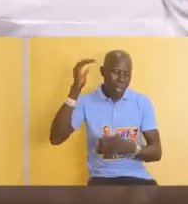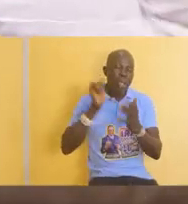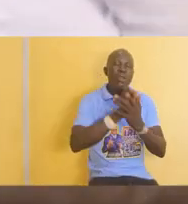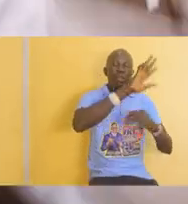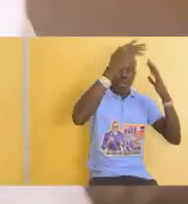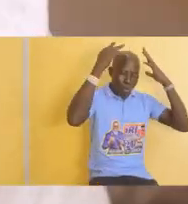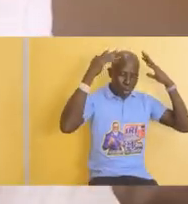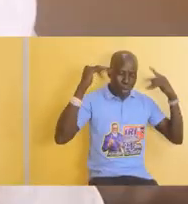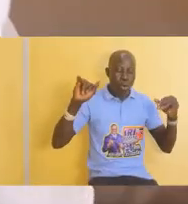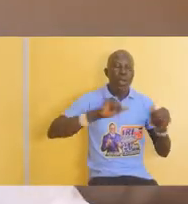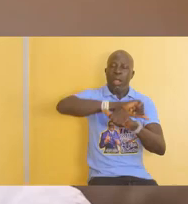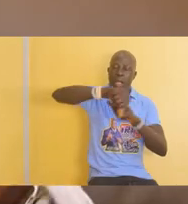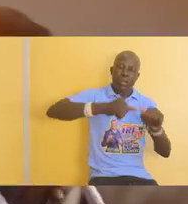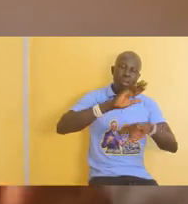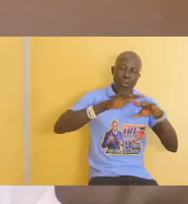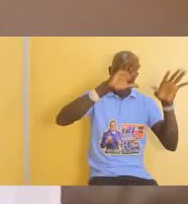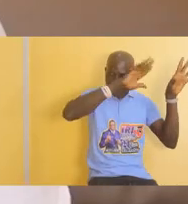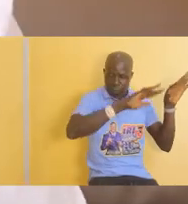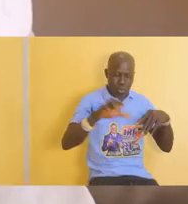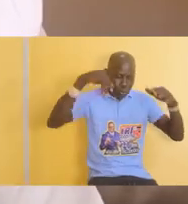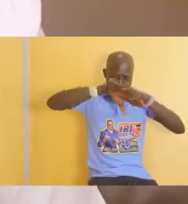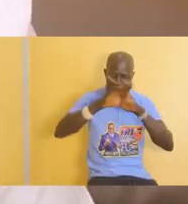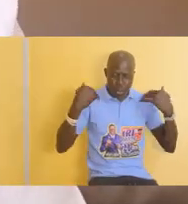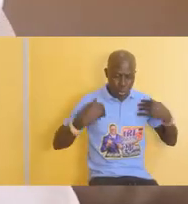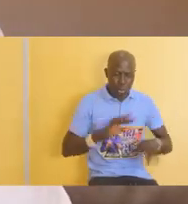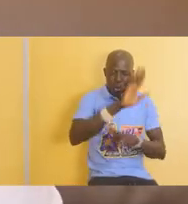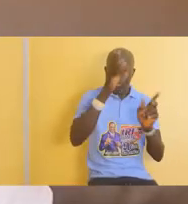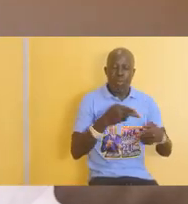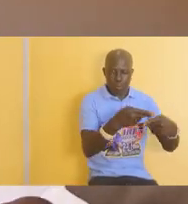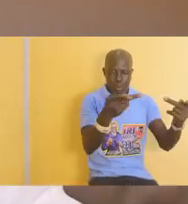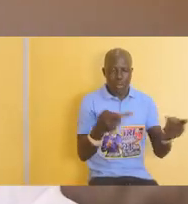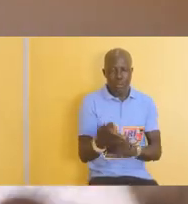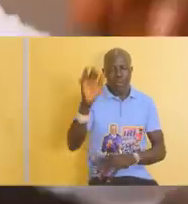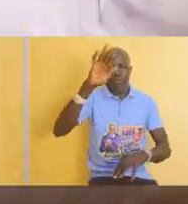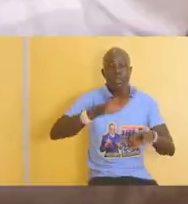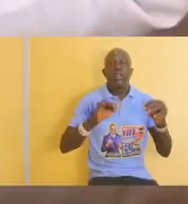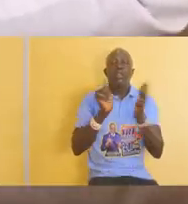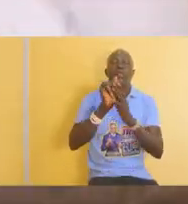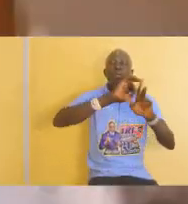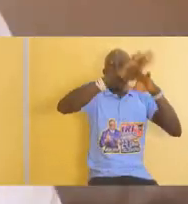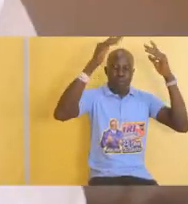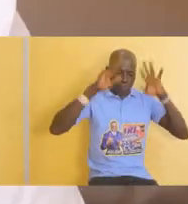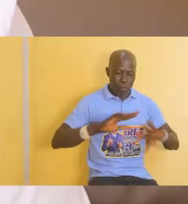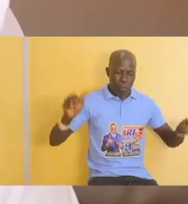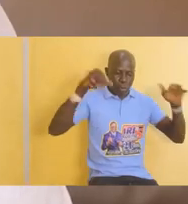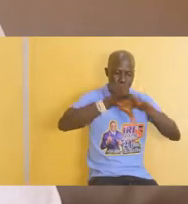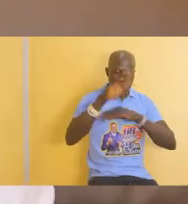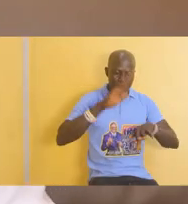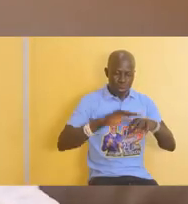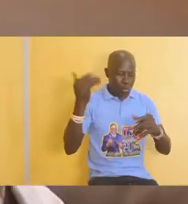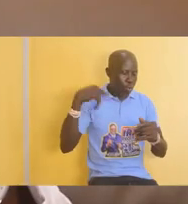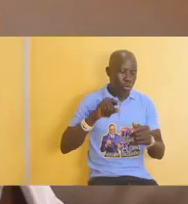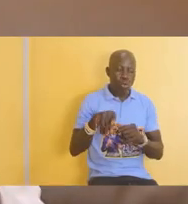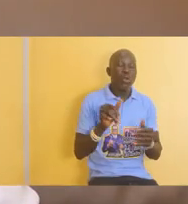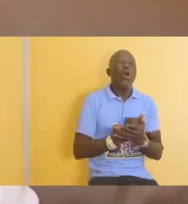Oh, Lord, you are full of God. Don't anybody come here. Oh, Lord, I baruk and sami ya. Oh, Lord, you are full of God. Don't anybody. Amen. I